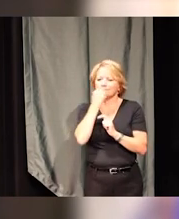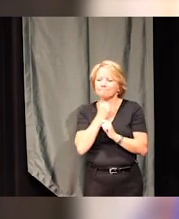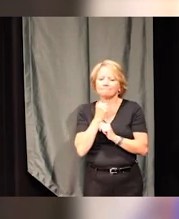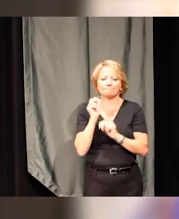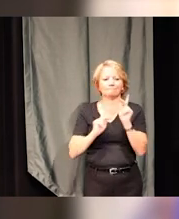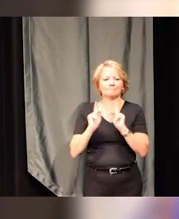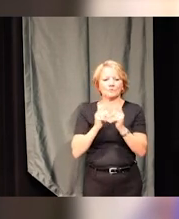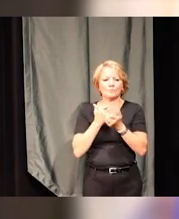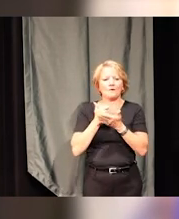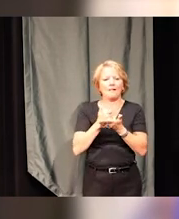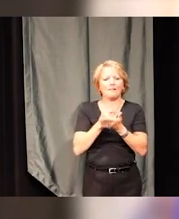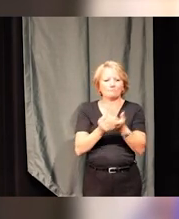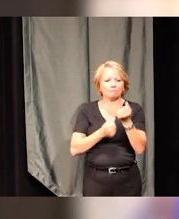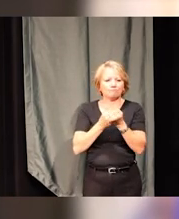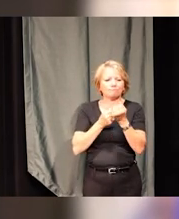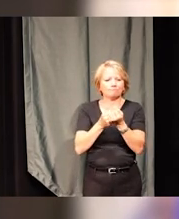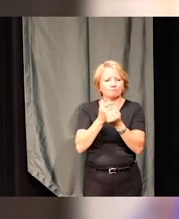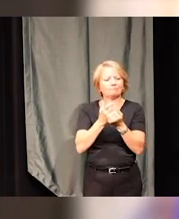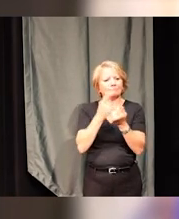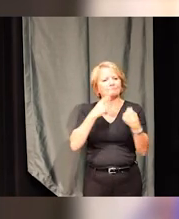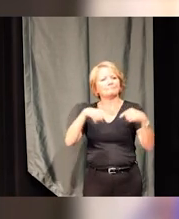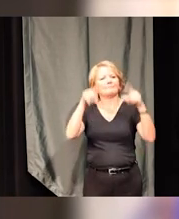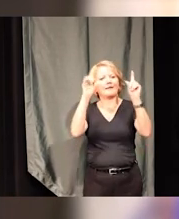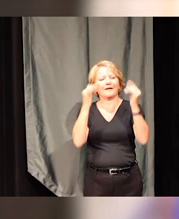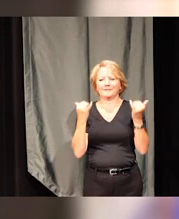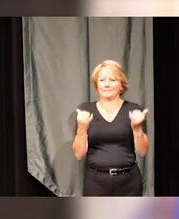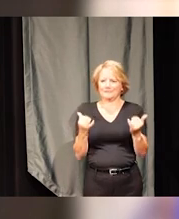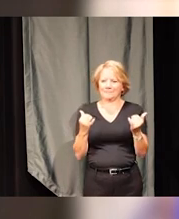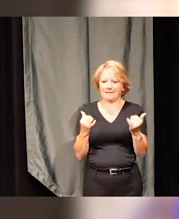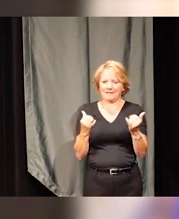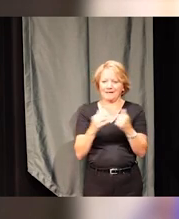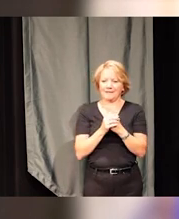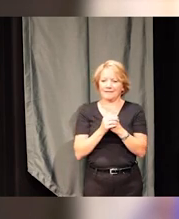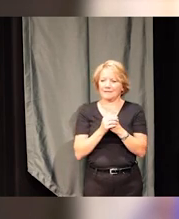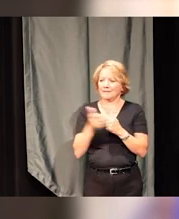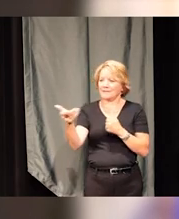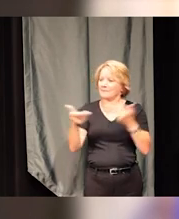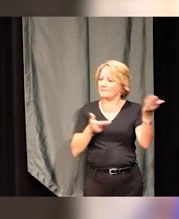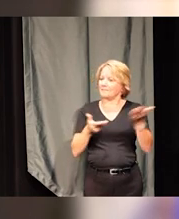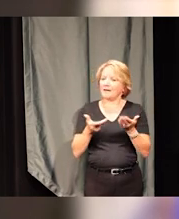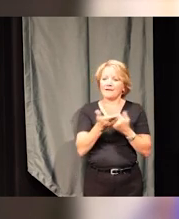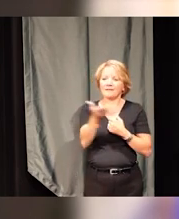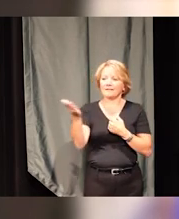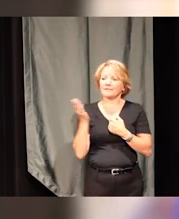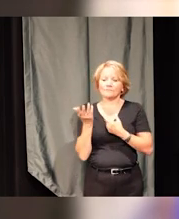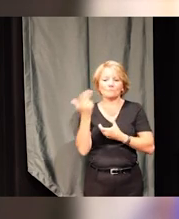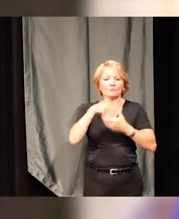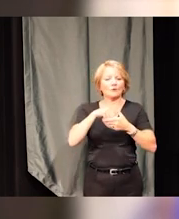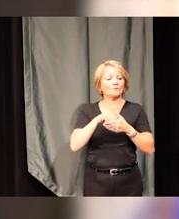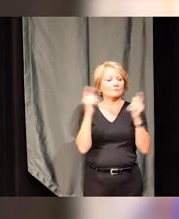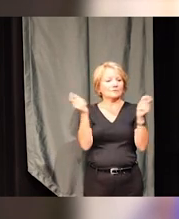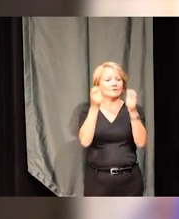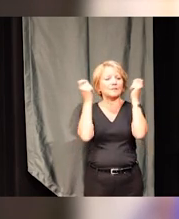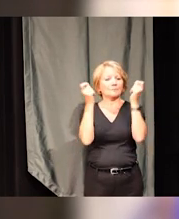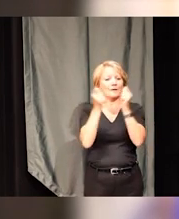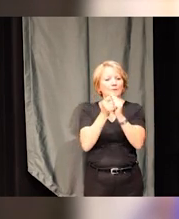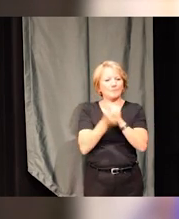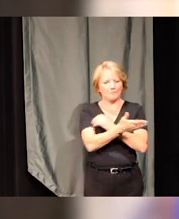ones who helped you get to where you are today. We invite them to celebrate this